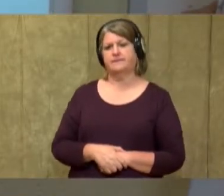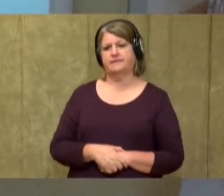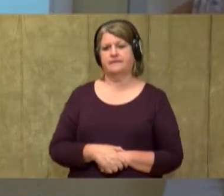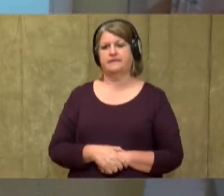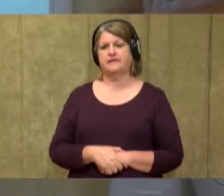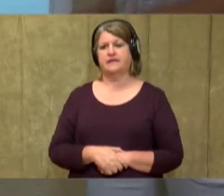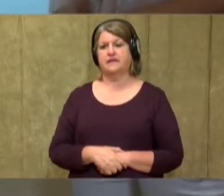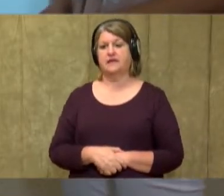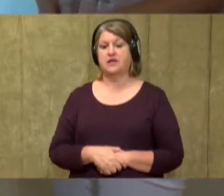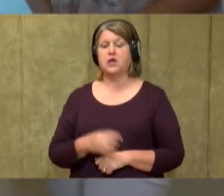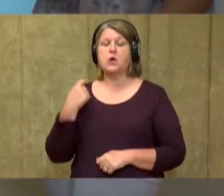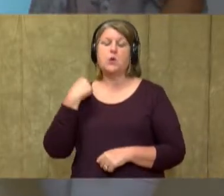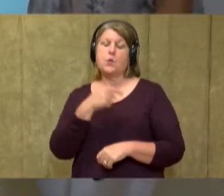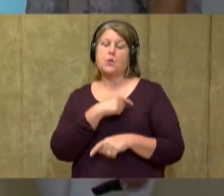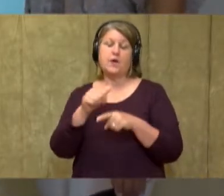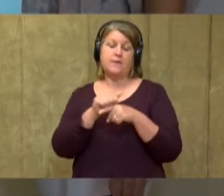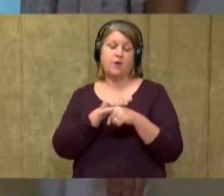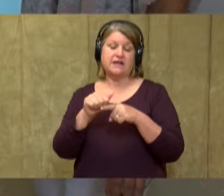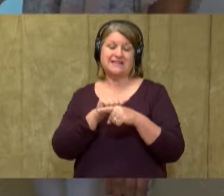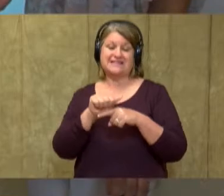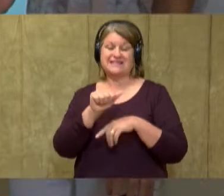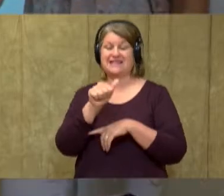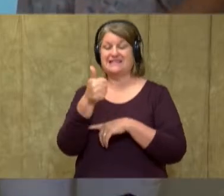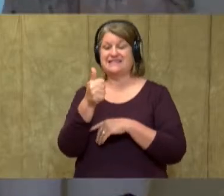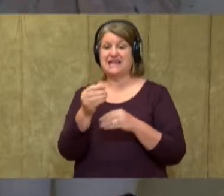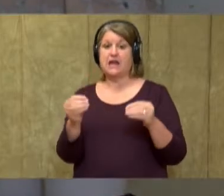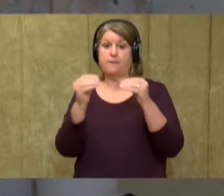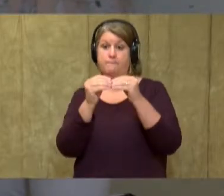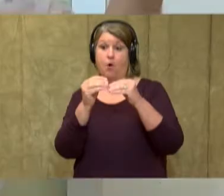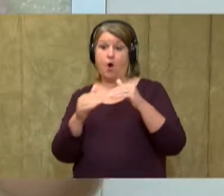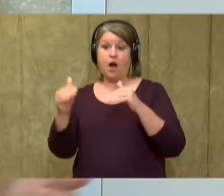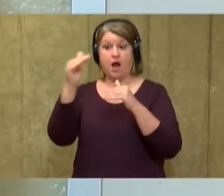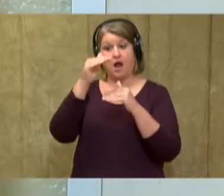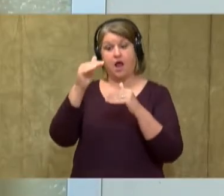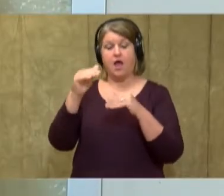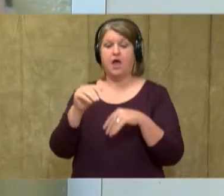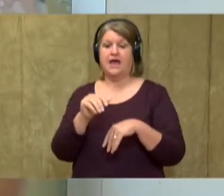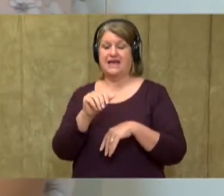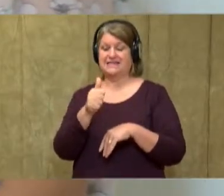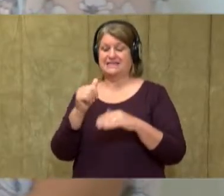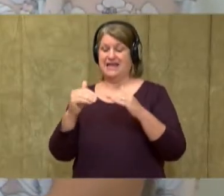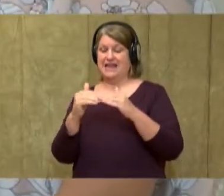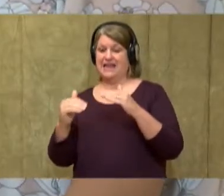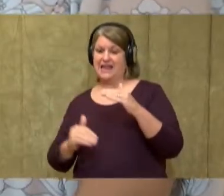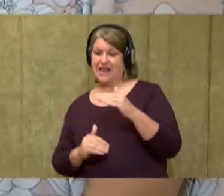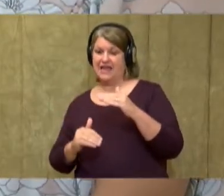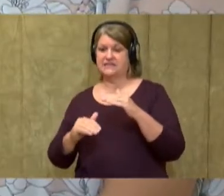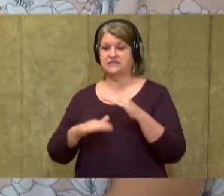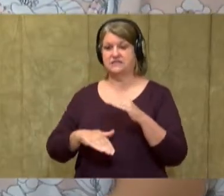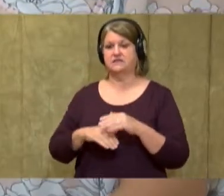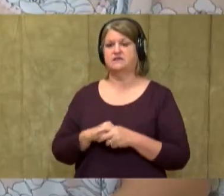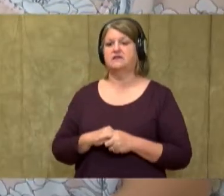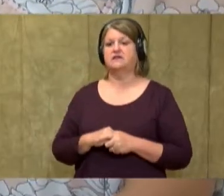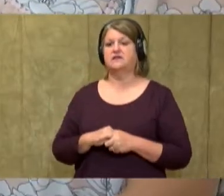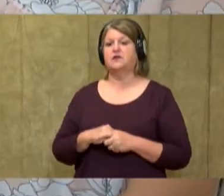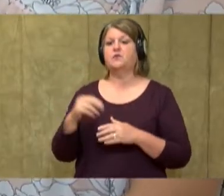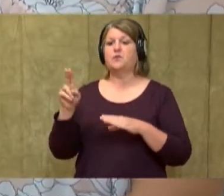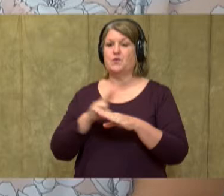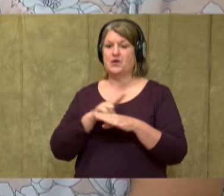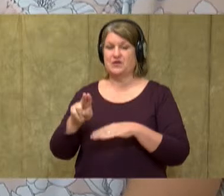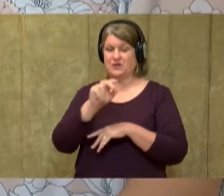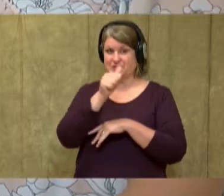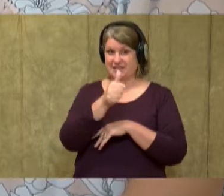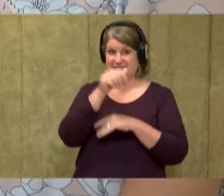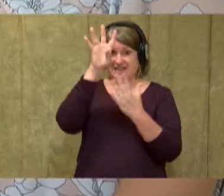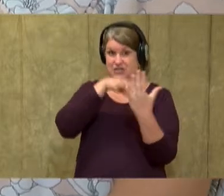All right, we practiced this 10 more and 10 less. We used the hundredths chart to help us the first time, but now you're a